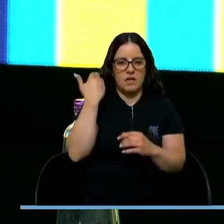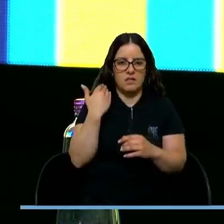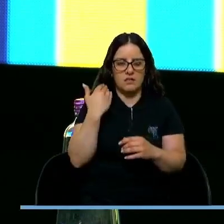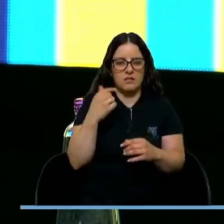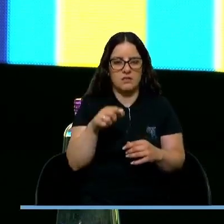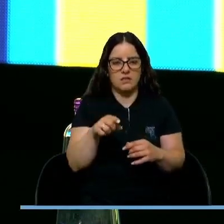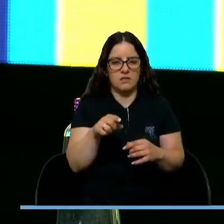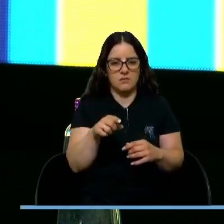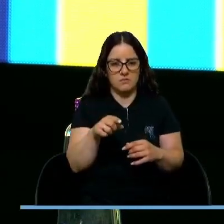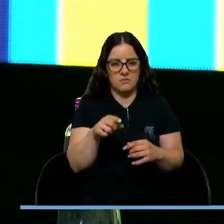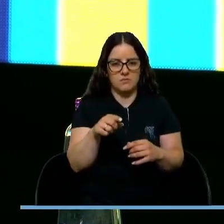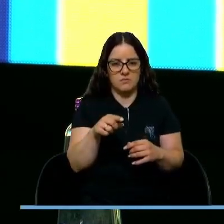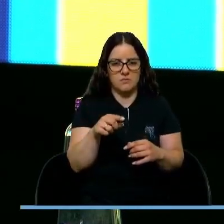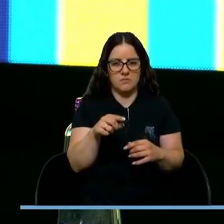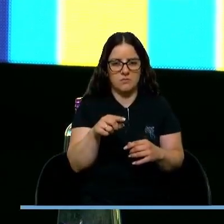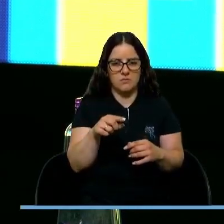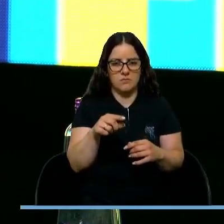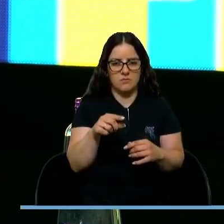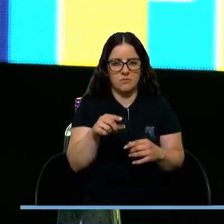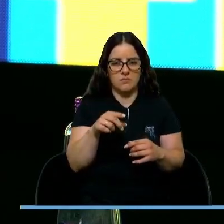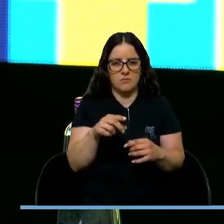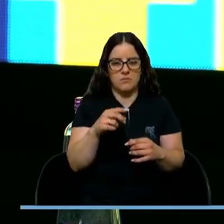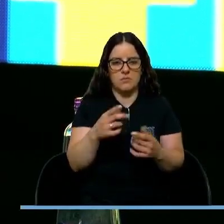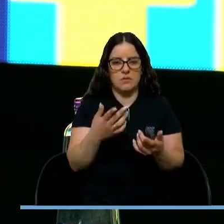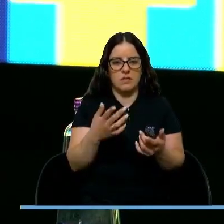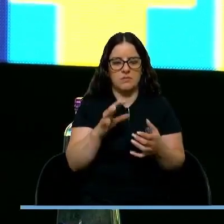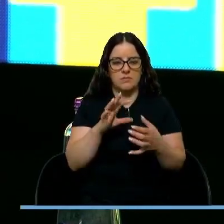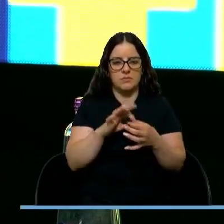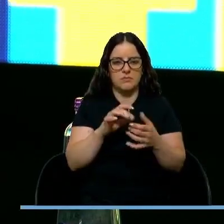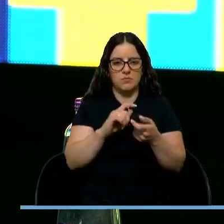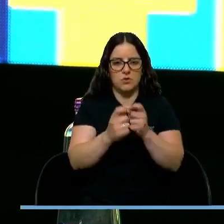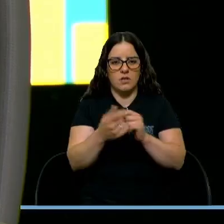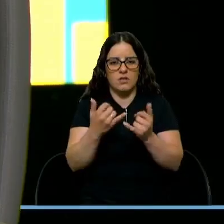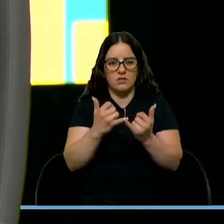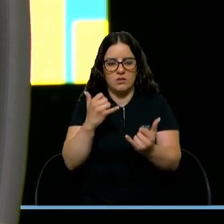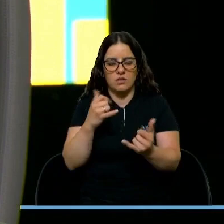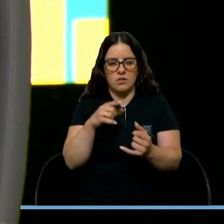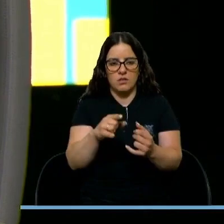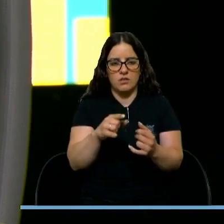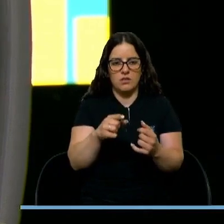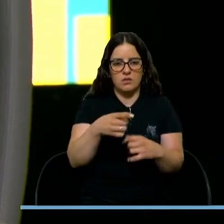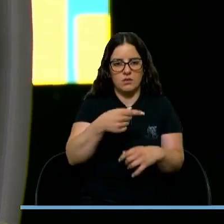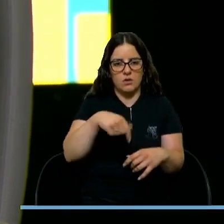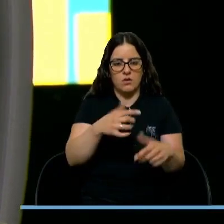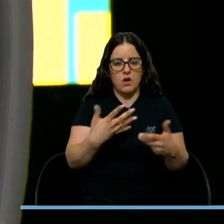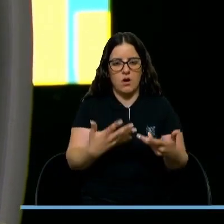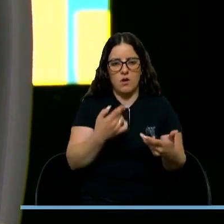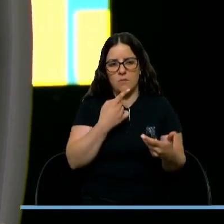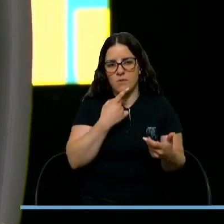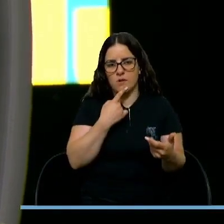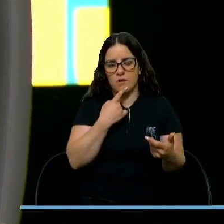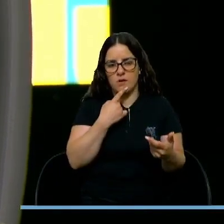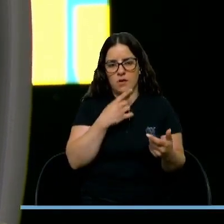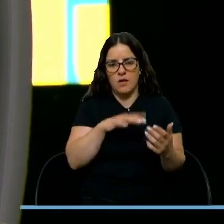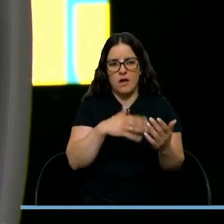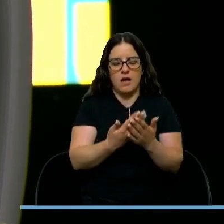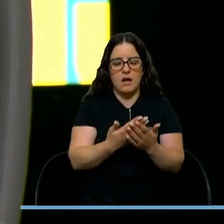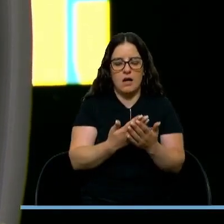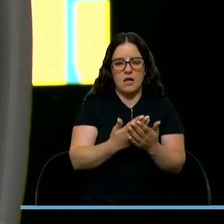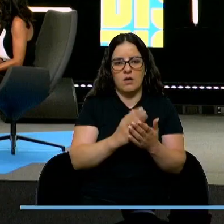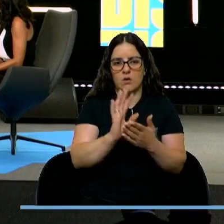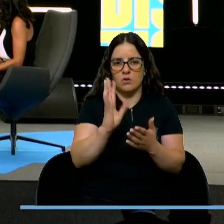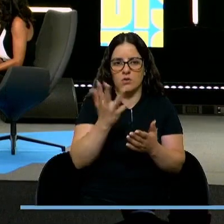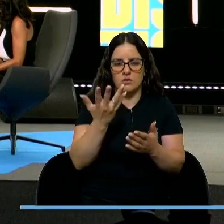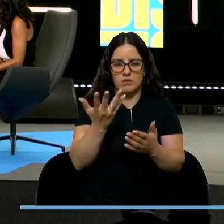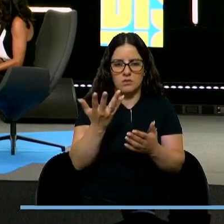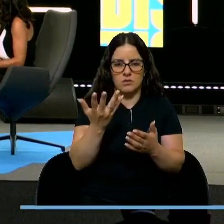mentioning is the basis is the digitalization, right? And as we understand it today, to make it happen, we need